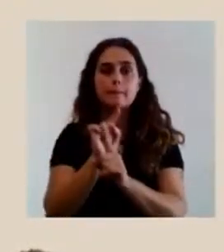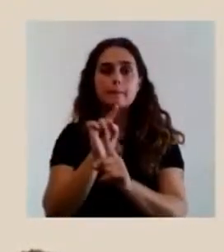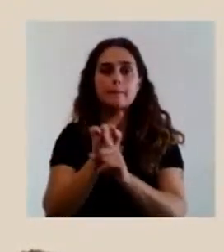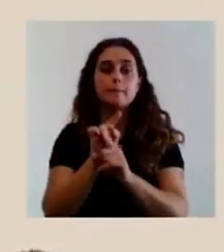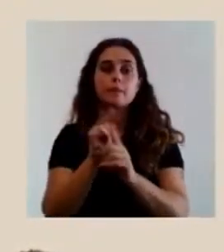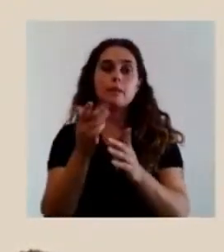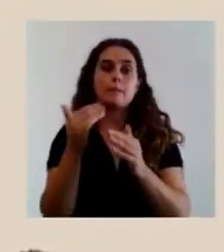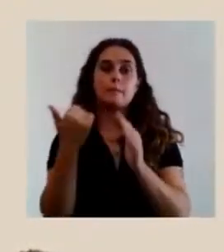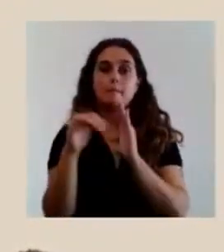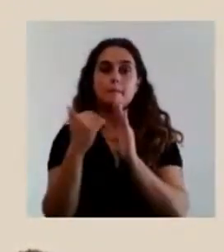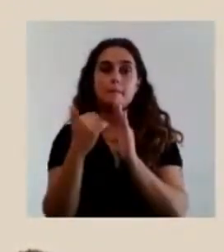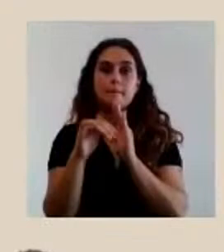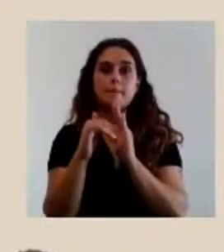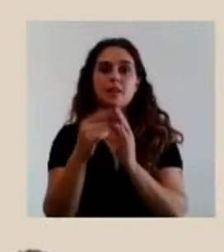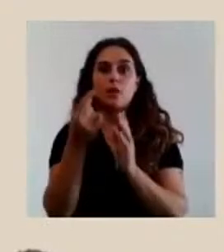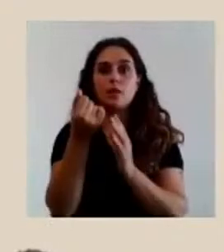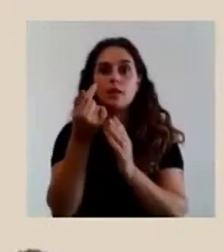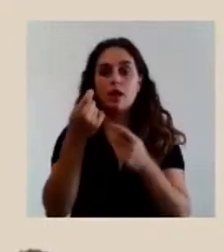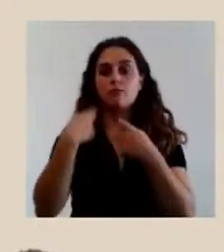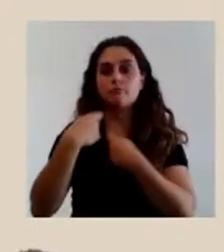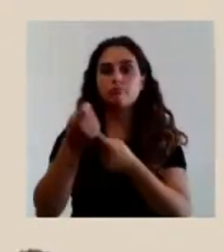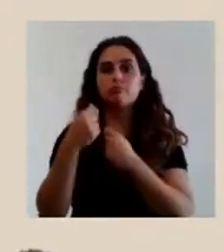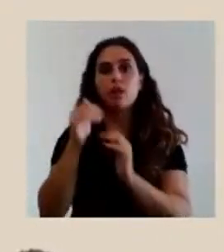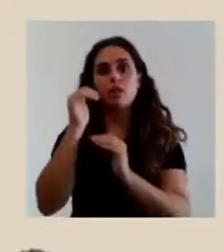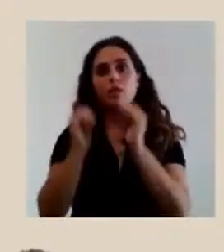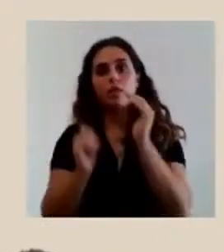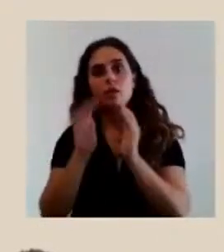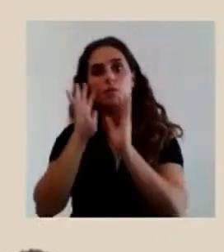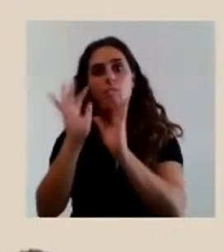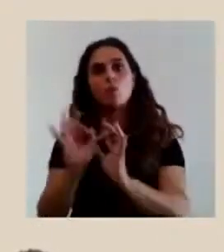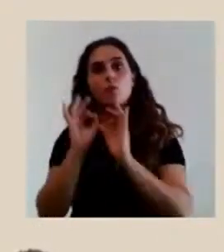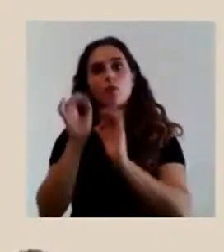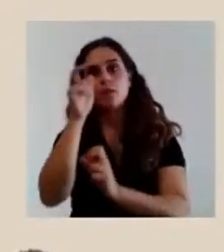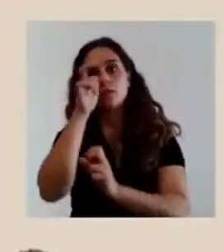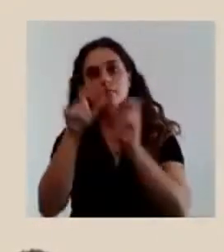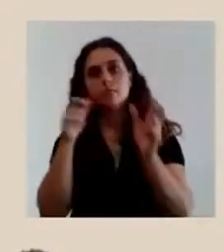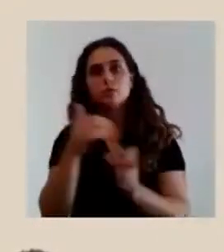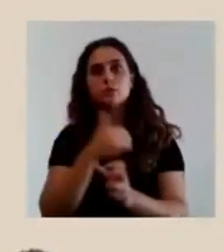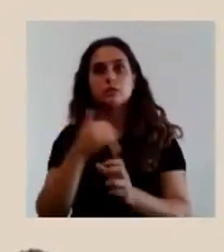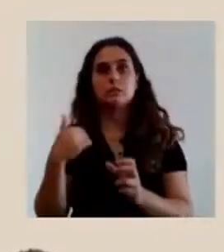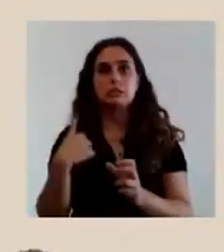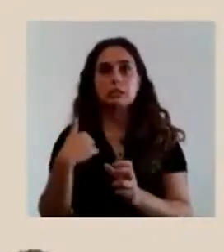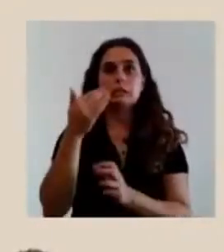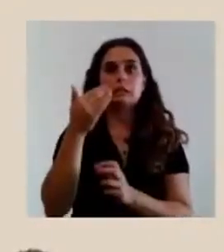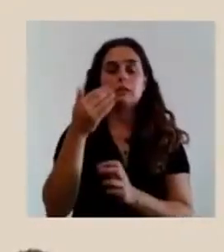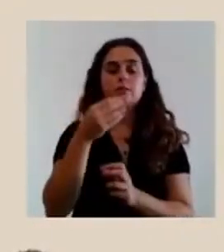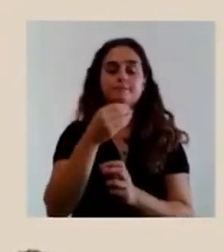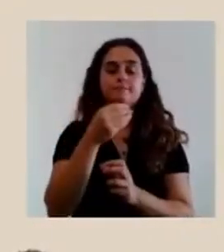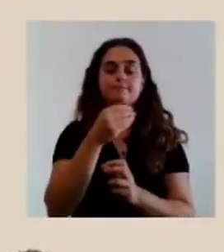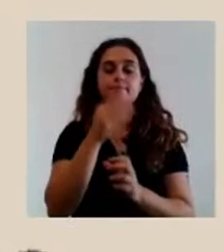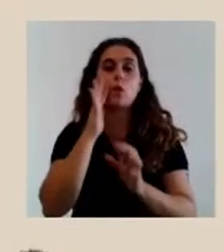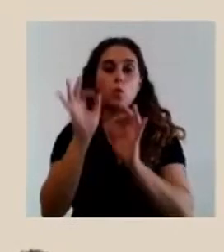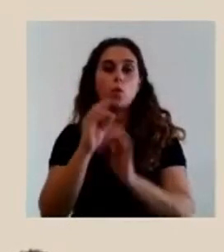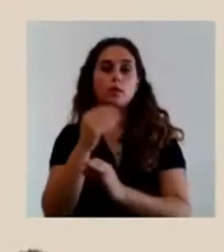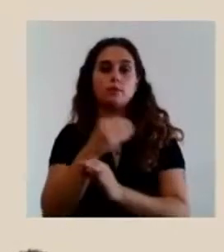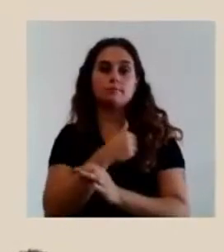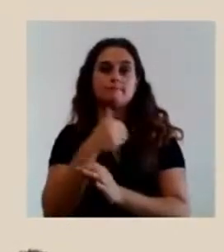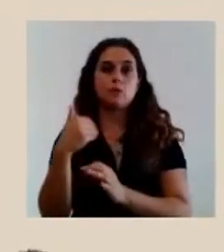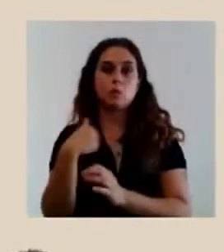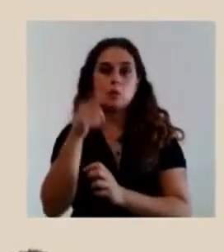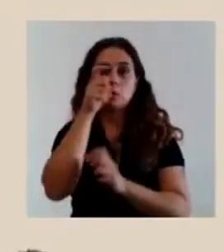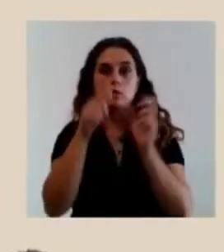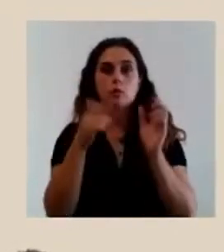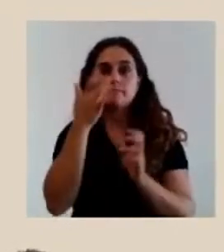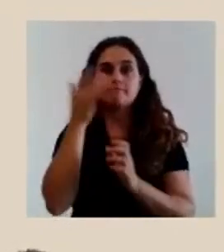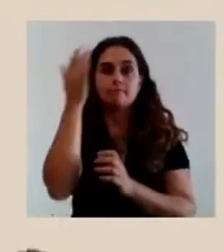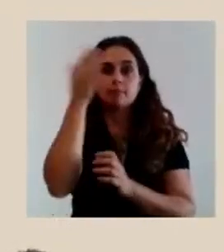on average, less money is spent on the healthcare of Black individuals when compared to white individuals. This is again